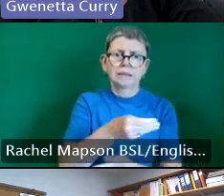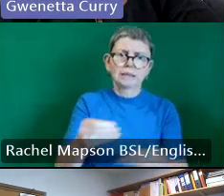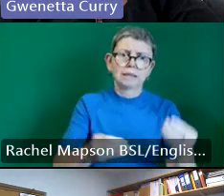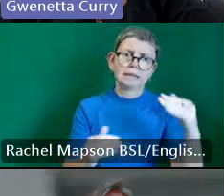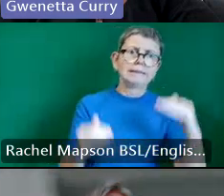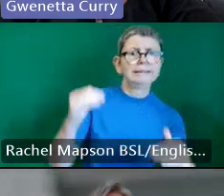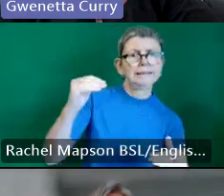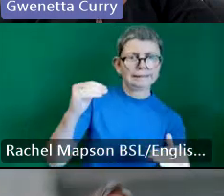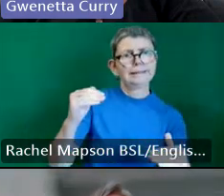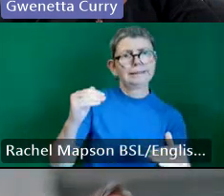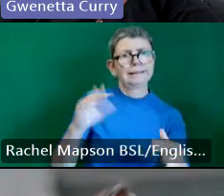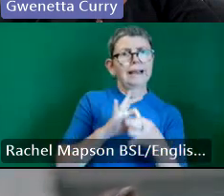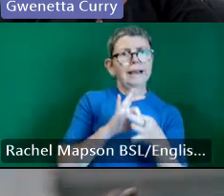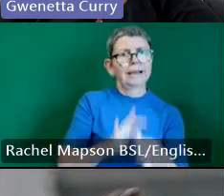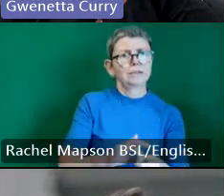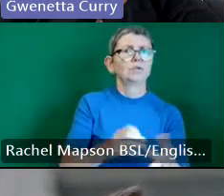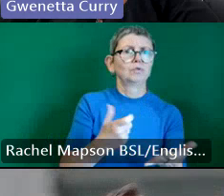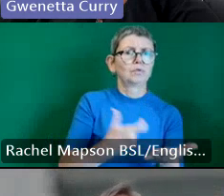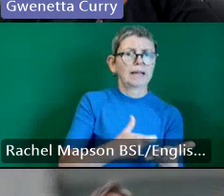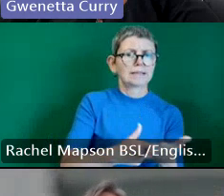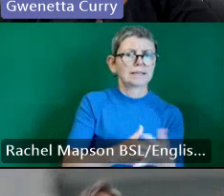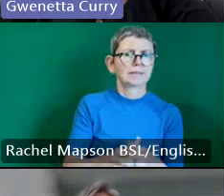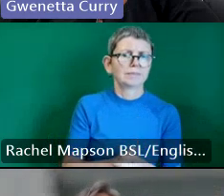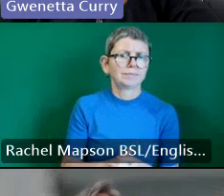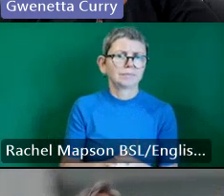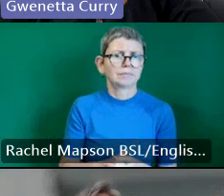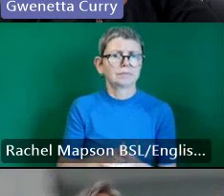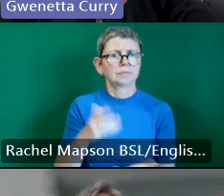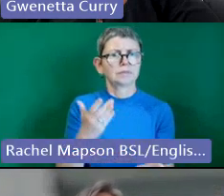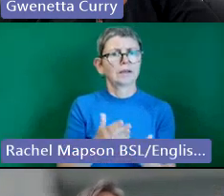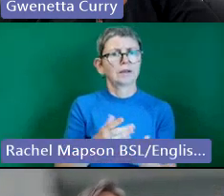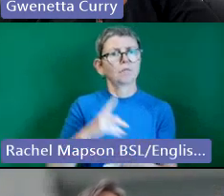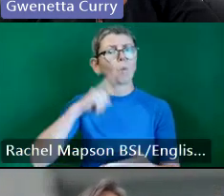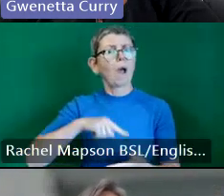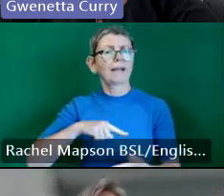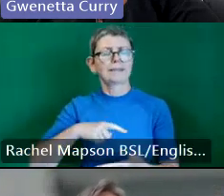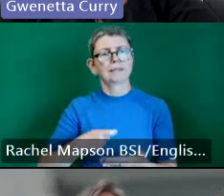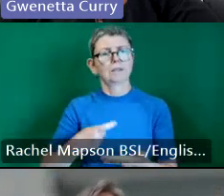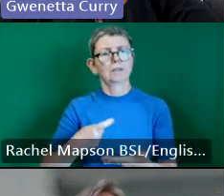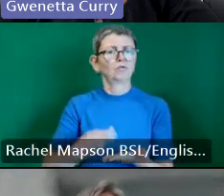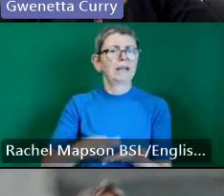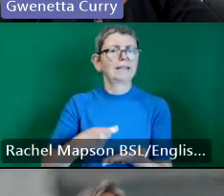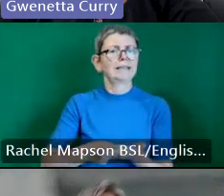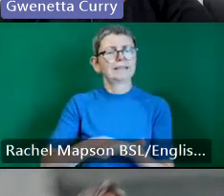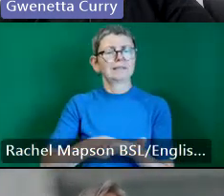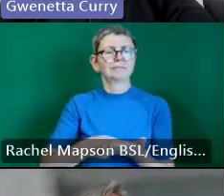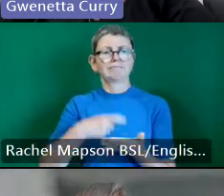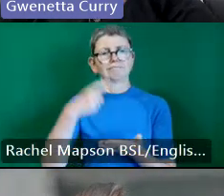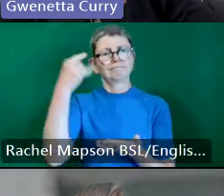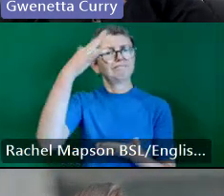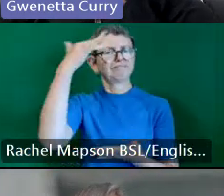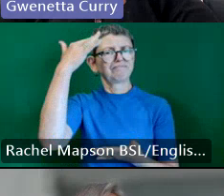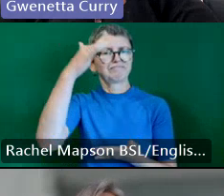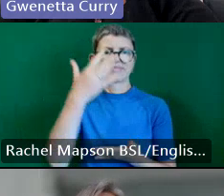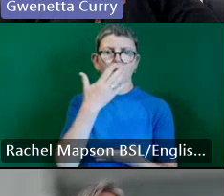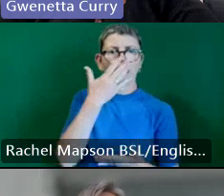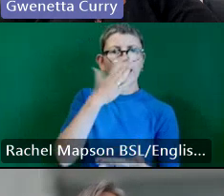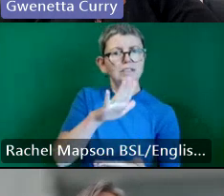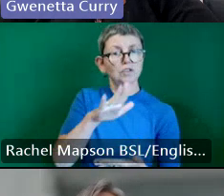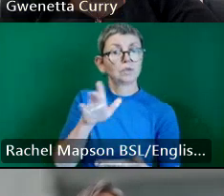racial lines, the white racist ideology and attitudes created to maintain the racial hierarchy,